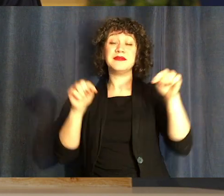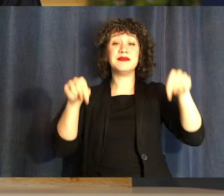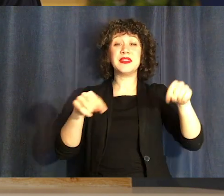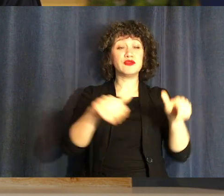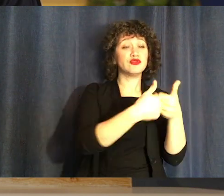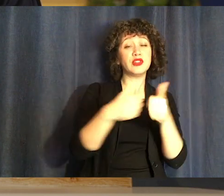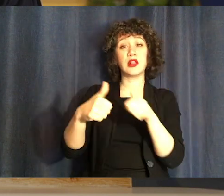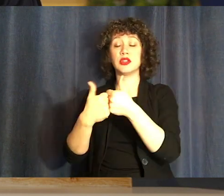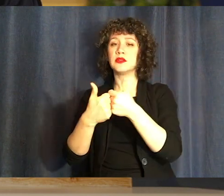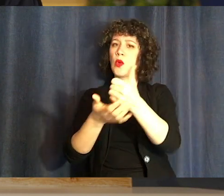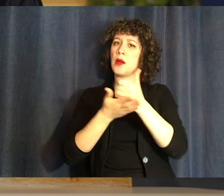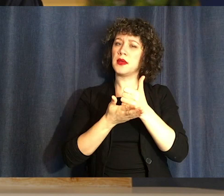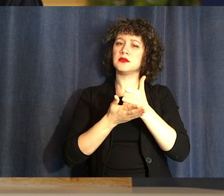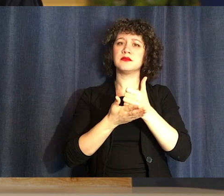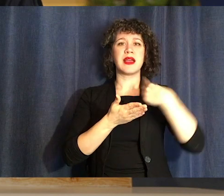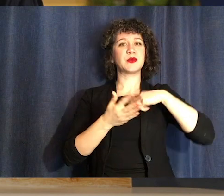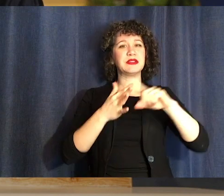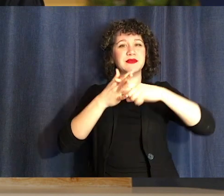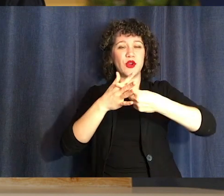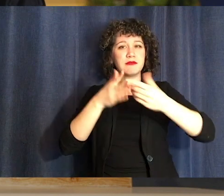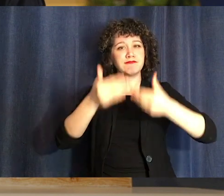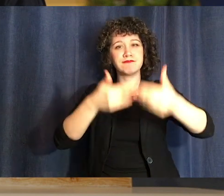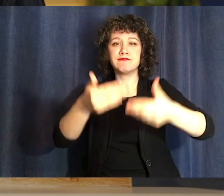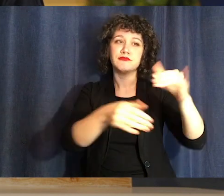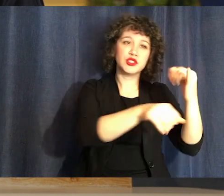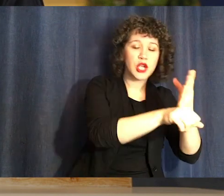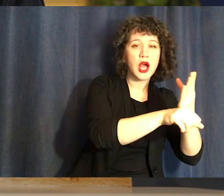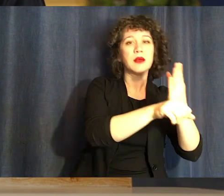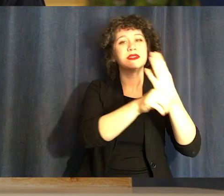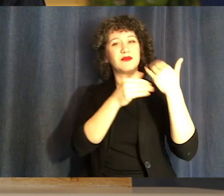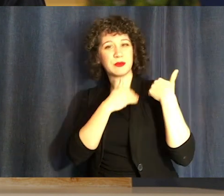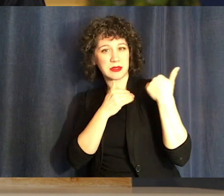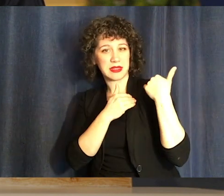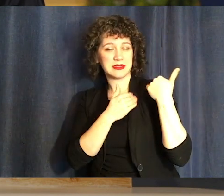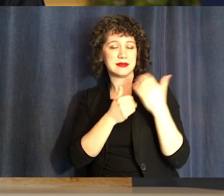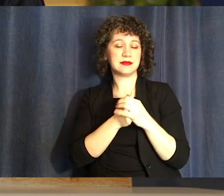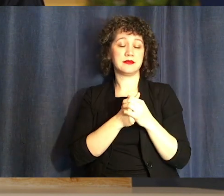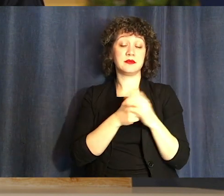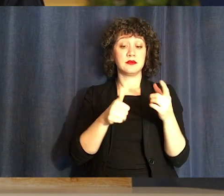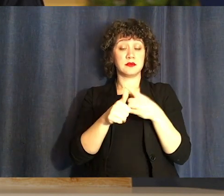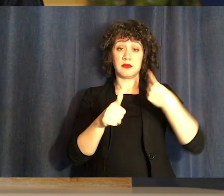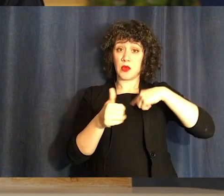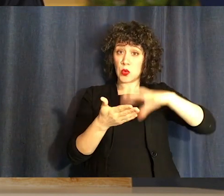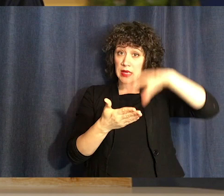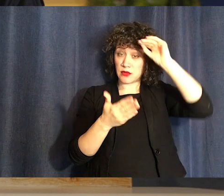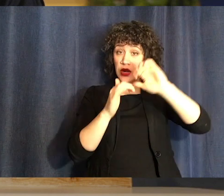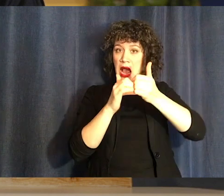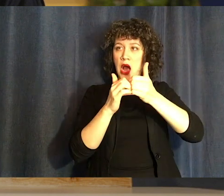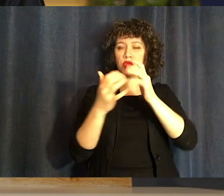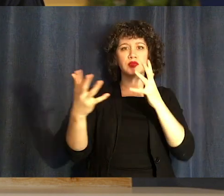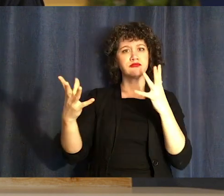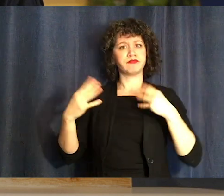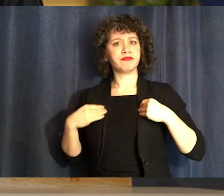of jobs, bills, and responsibilities. First, we learned to adapt to change and rise to face our new